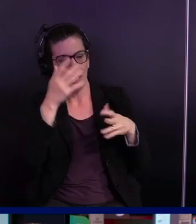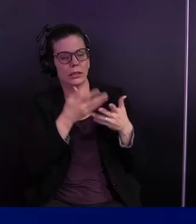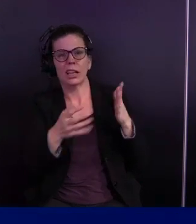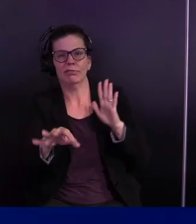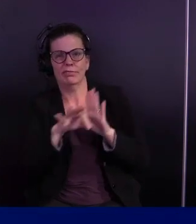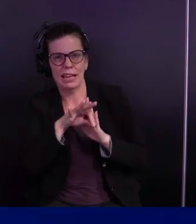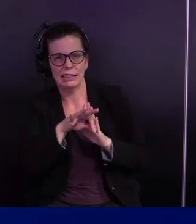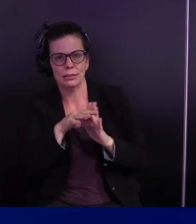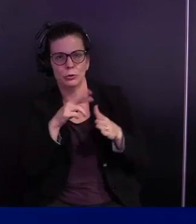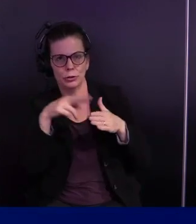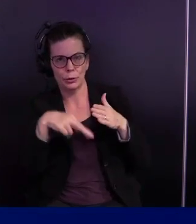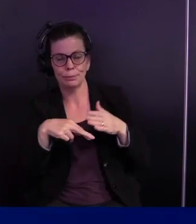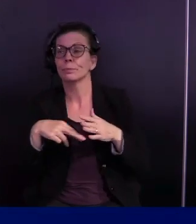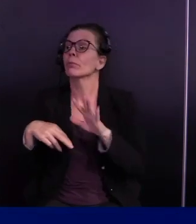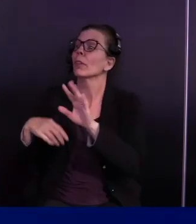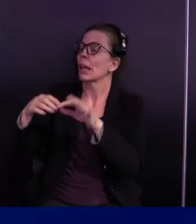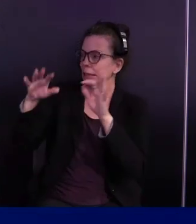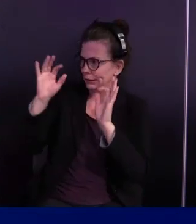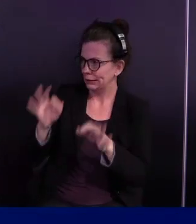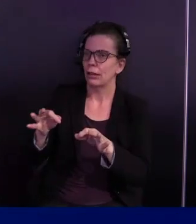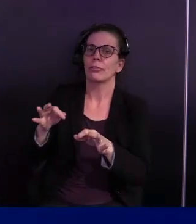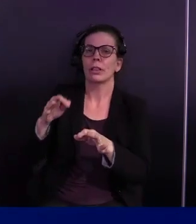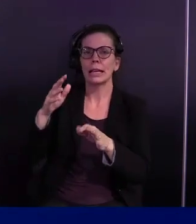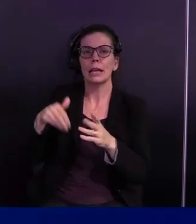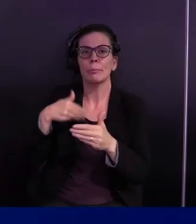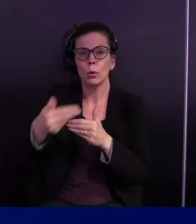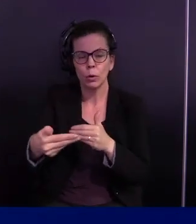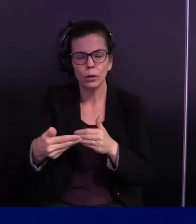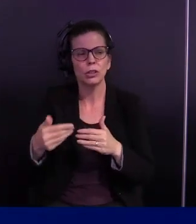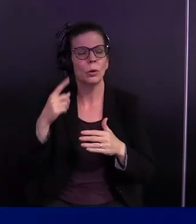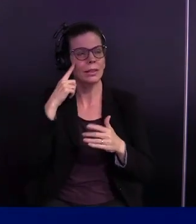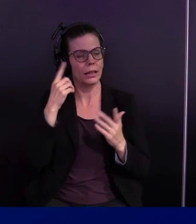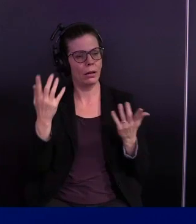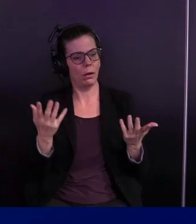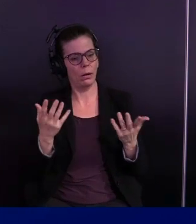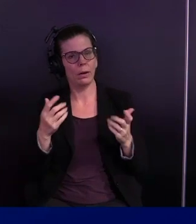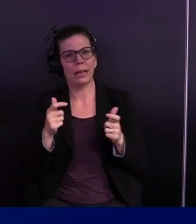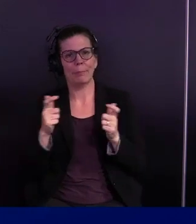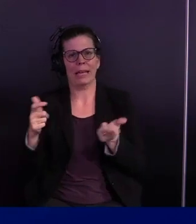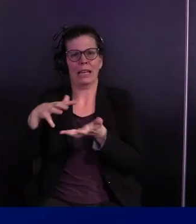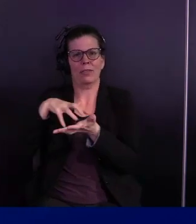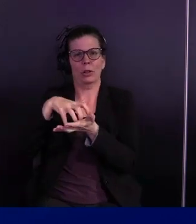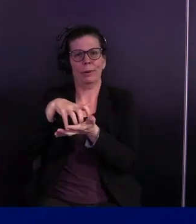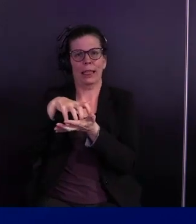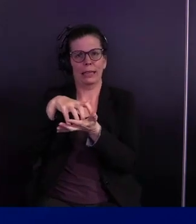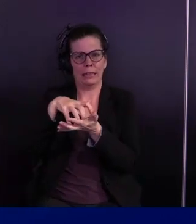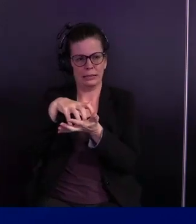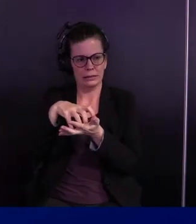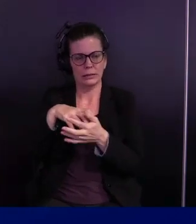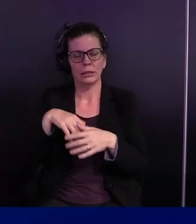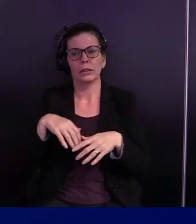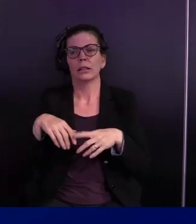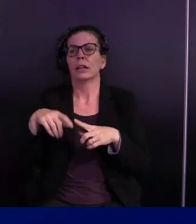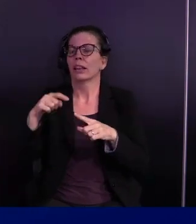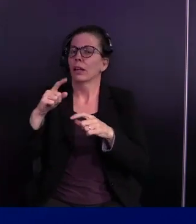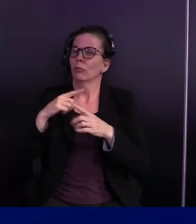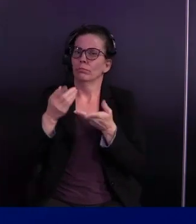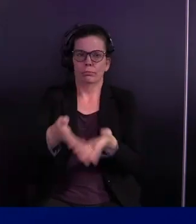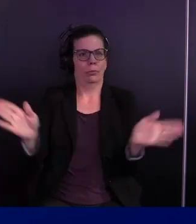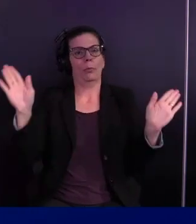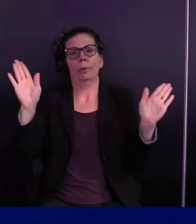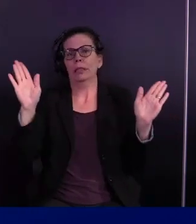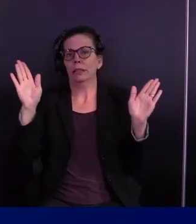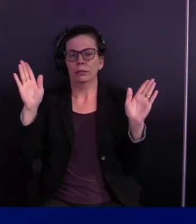findings. Definitely, and to take it even a step further, you think about all these major vulnerabilities that drop, and they're very publicized,